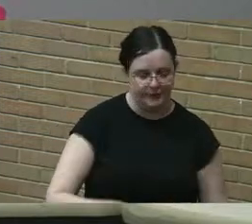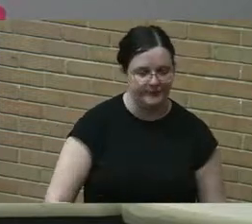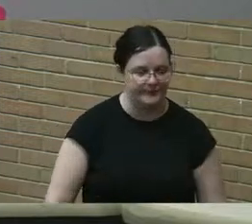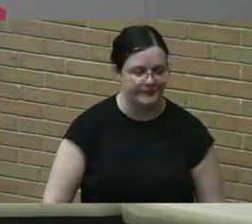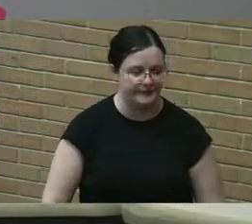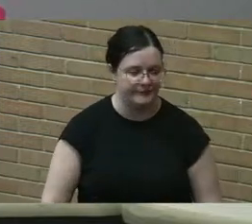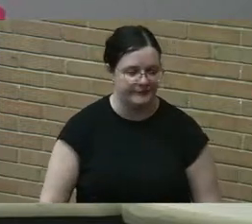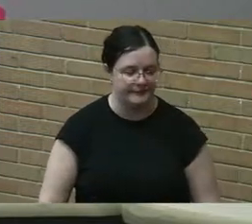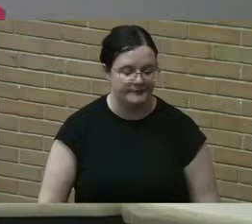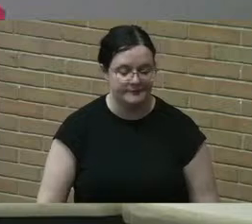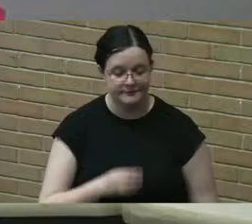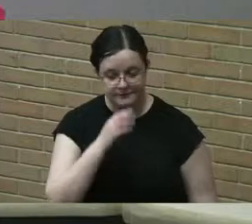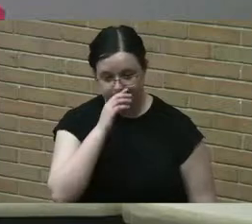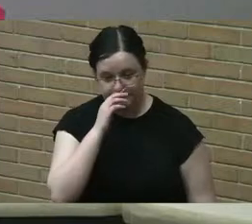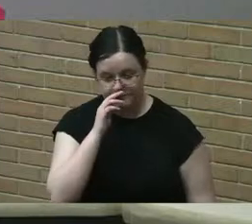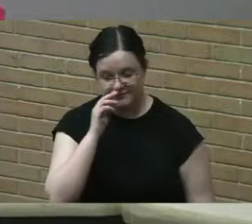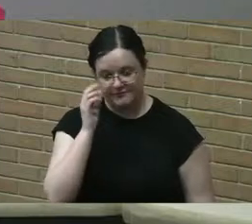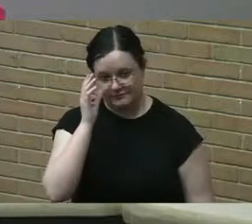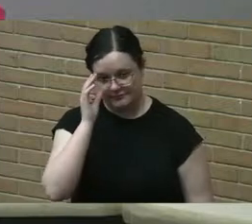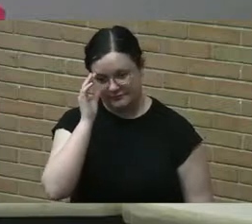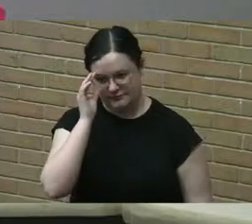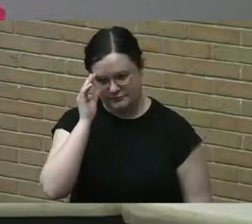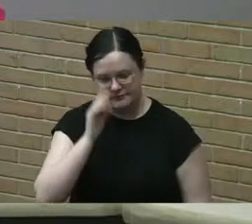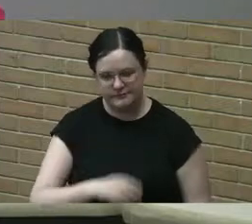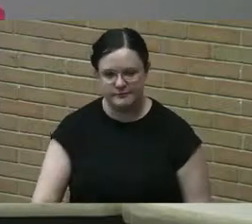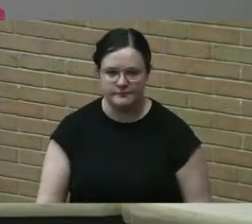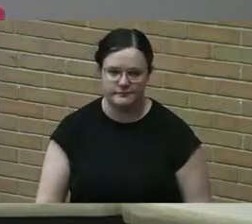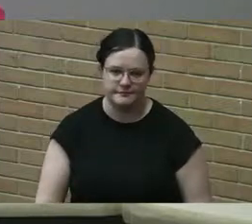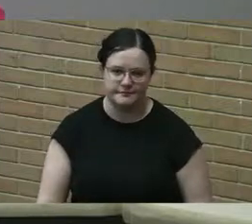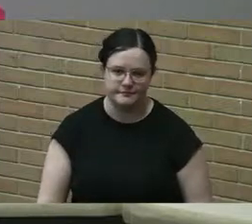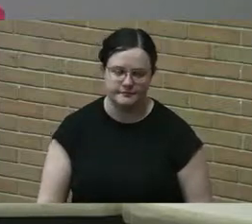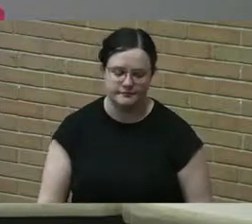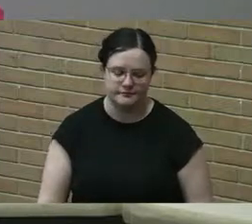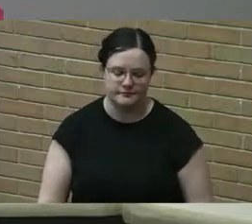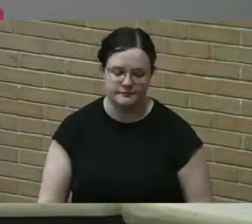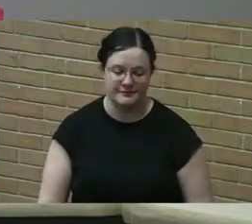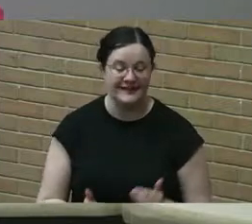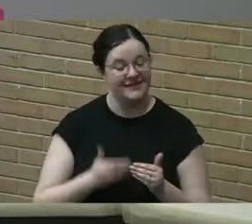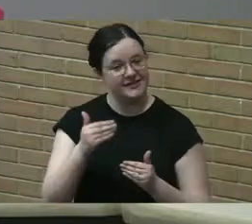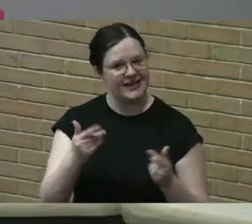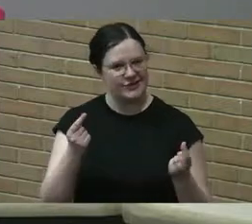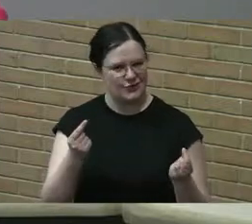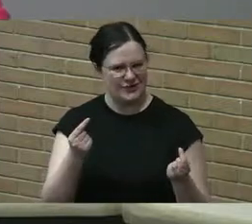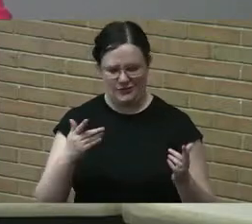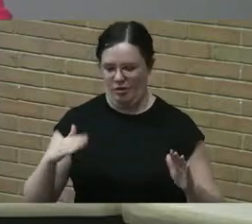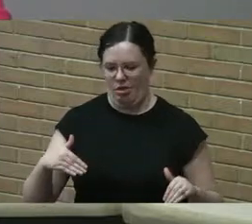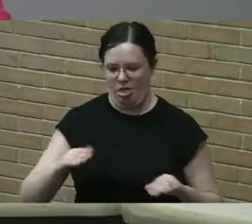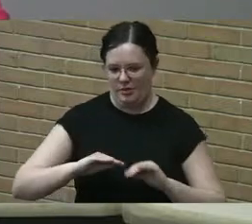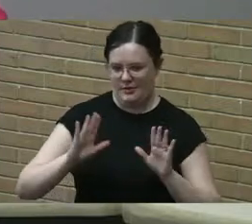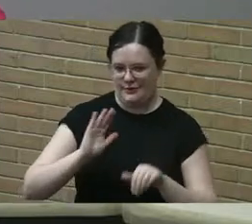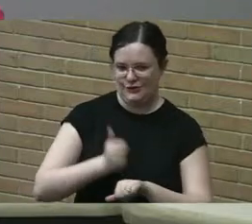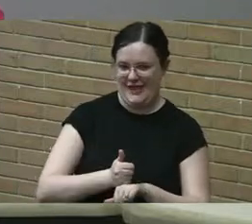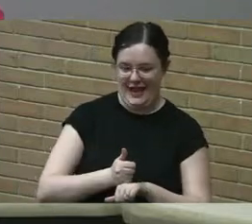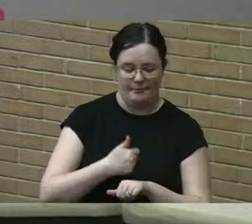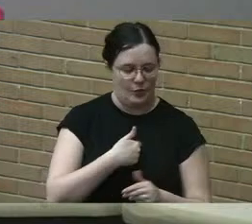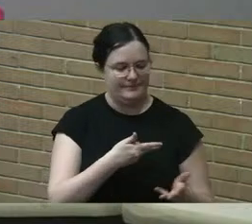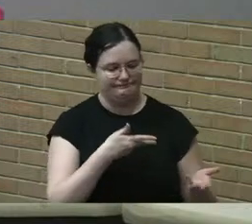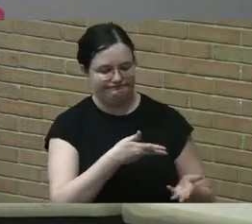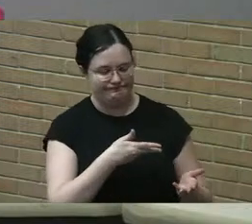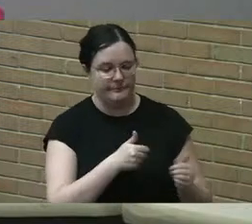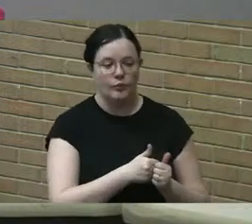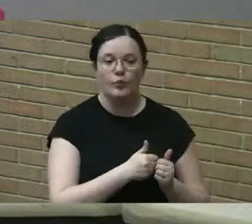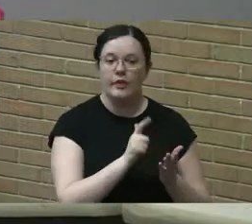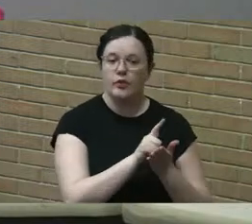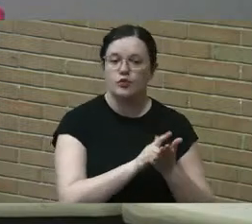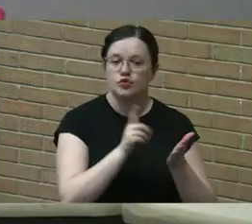The next step is not clearly defined yet, but a referral to the town, the attorney to the town for